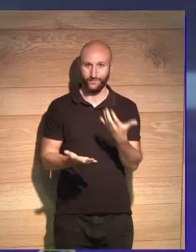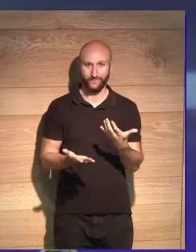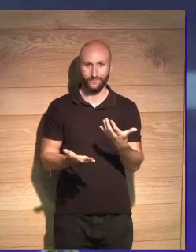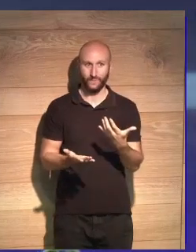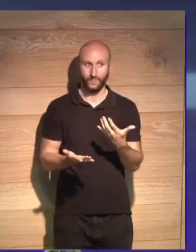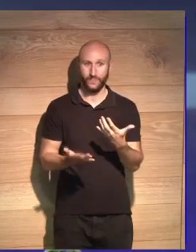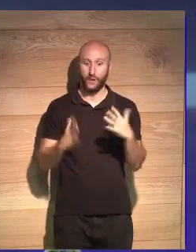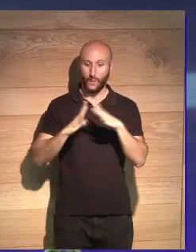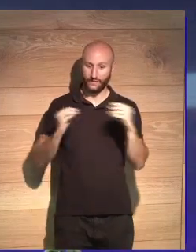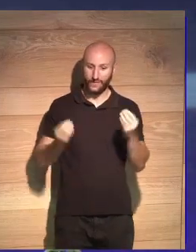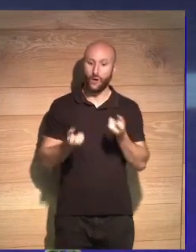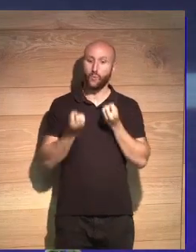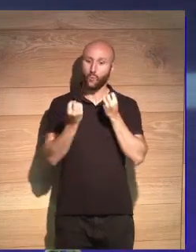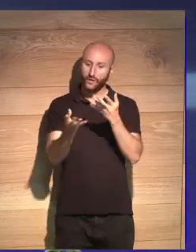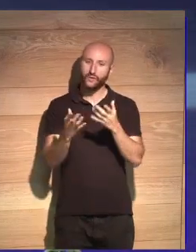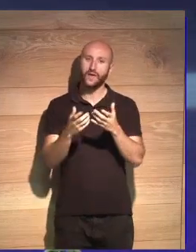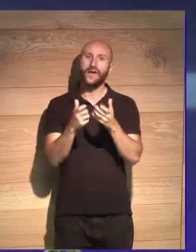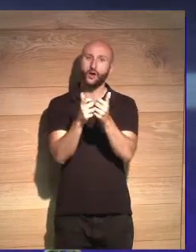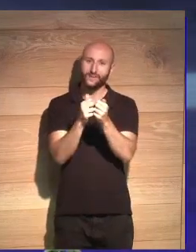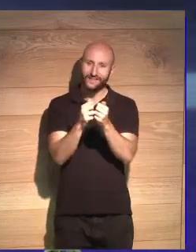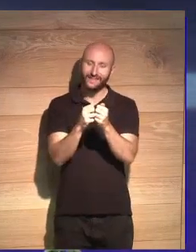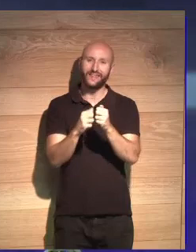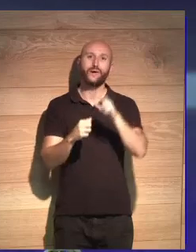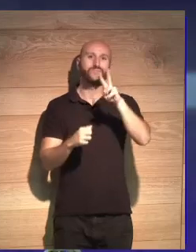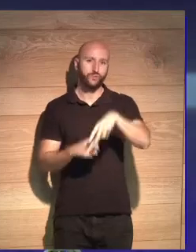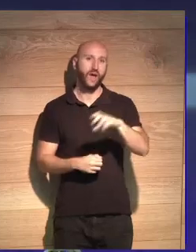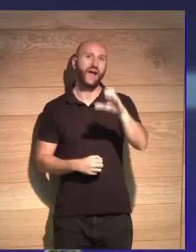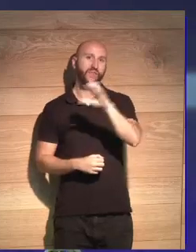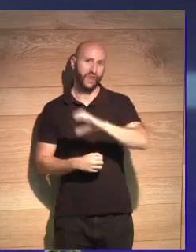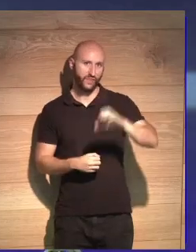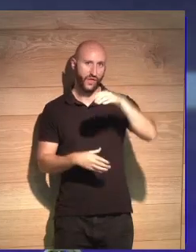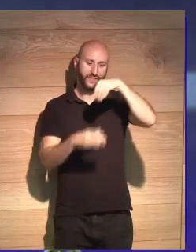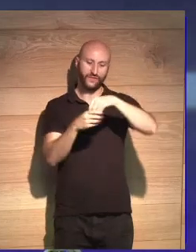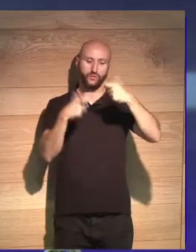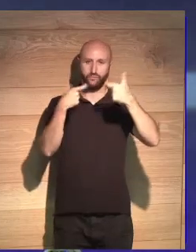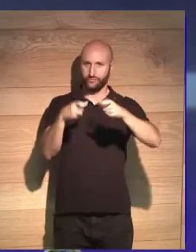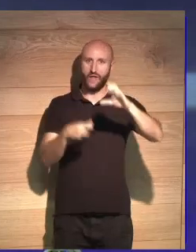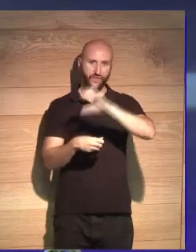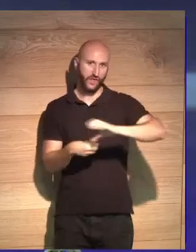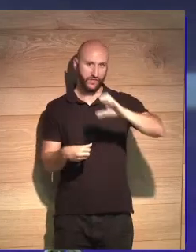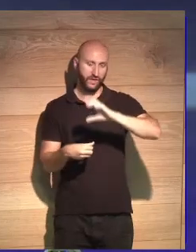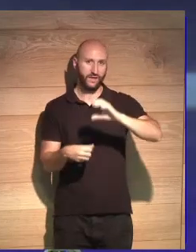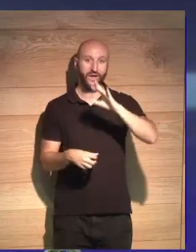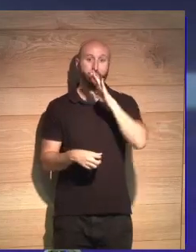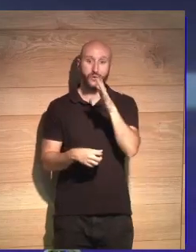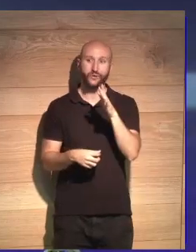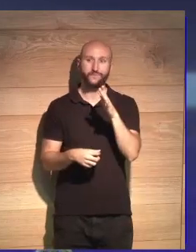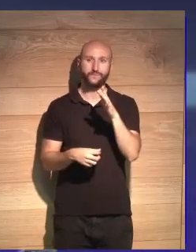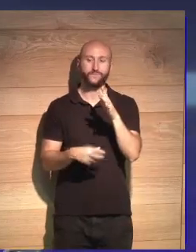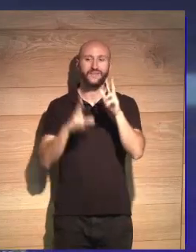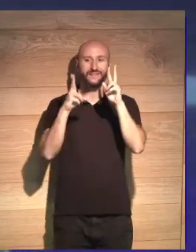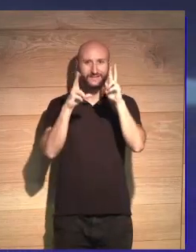games, because this is something that reflects the fact that video games are a science made